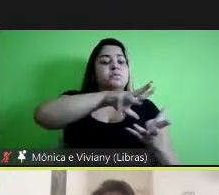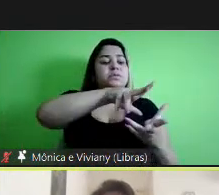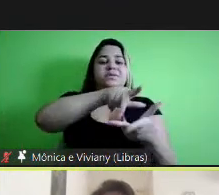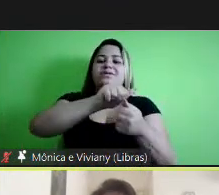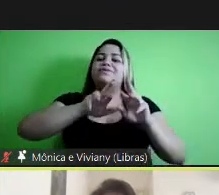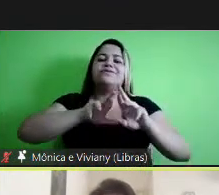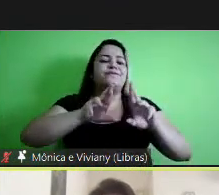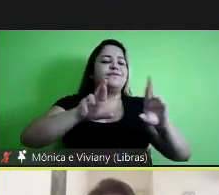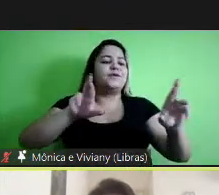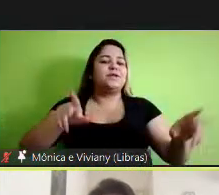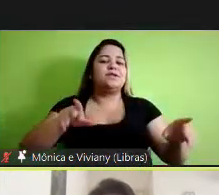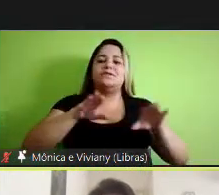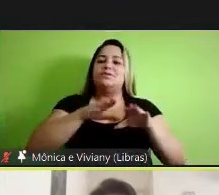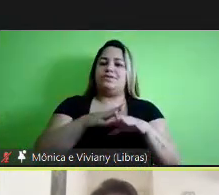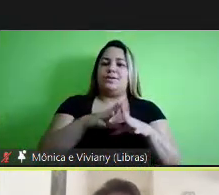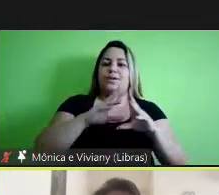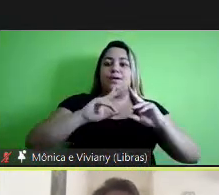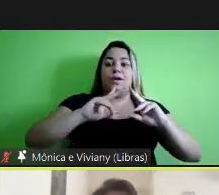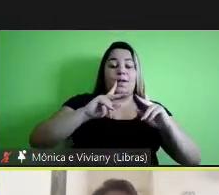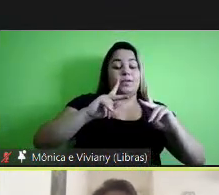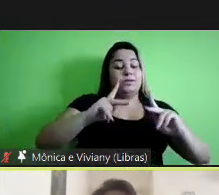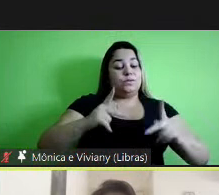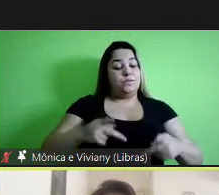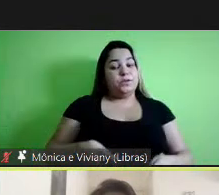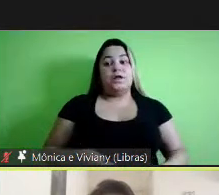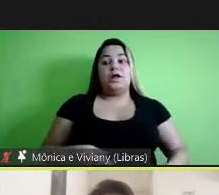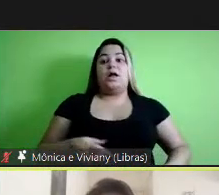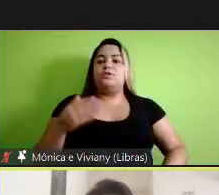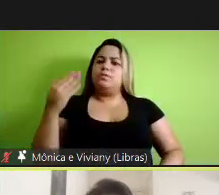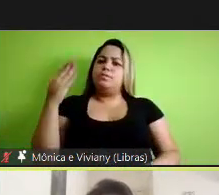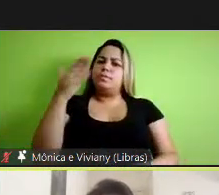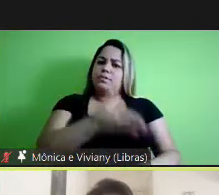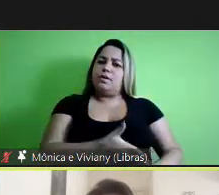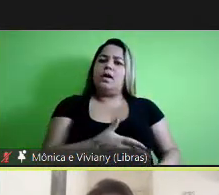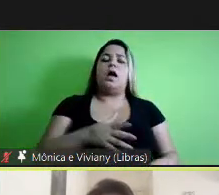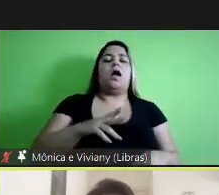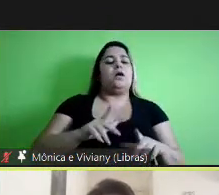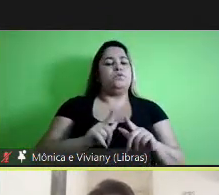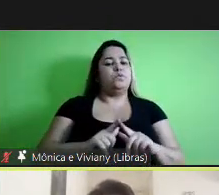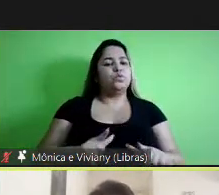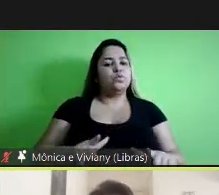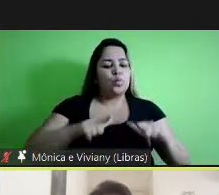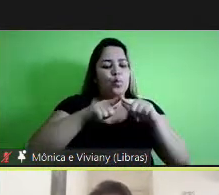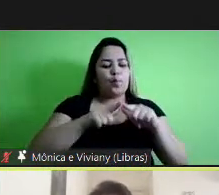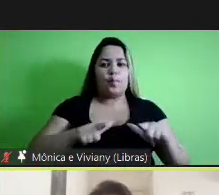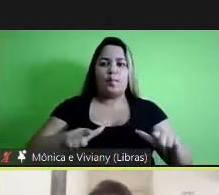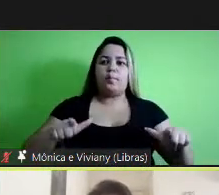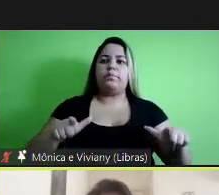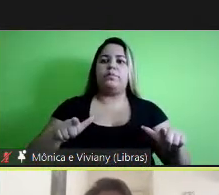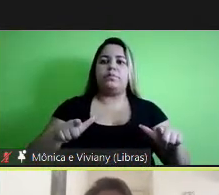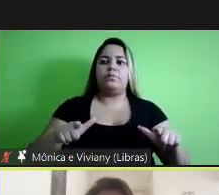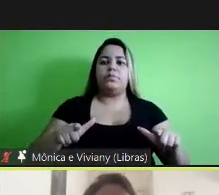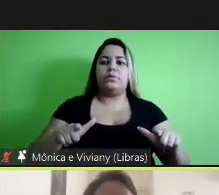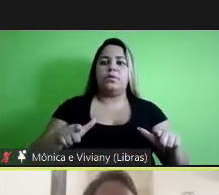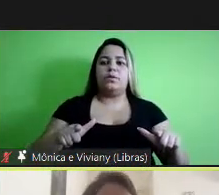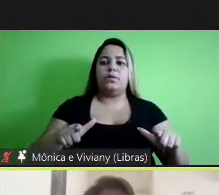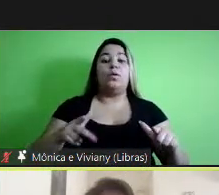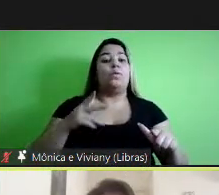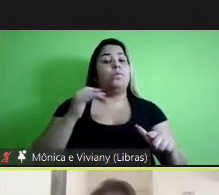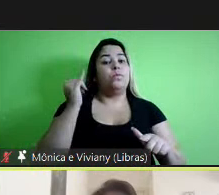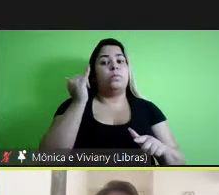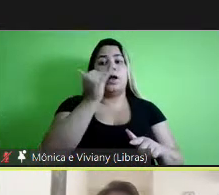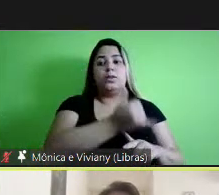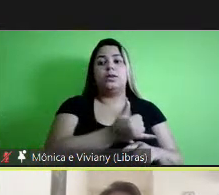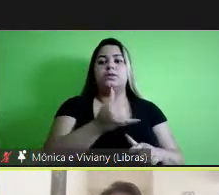act now to try and build and to think of a planet now of a different way so that humans